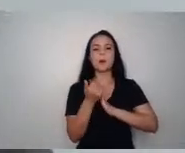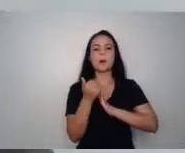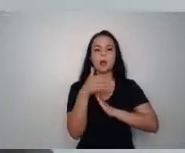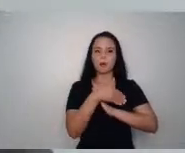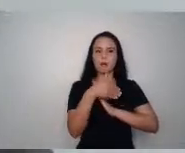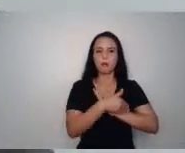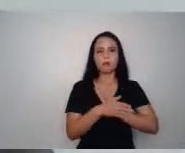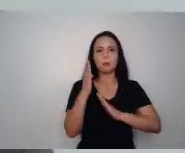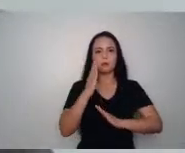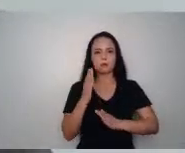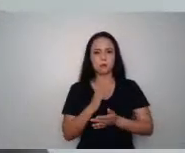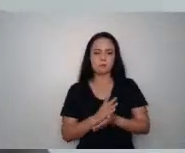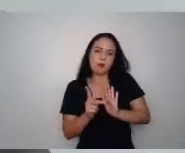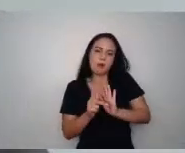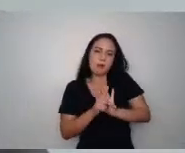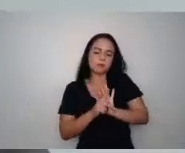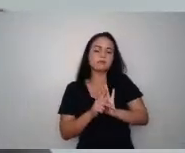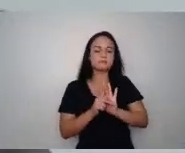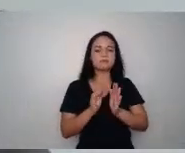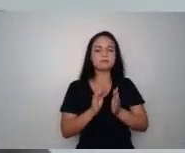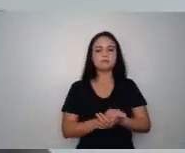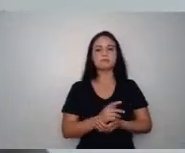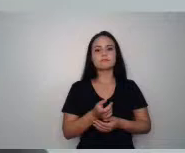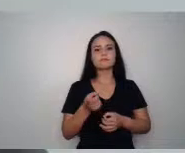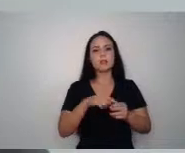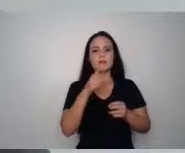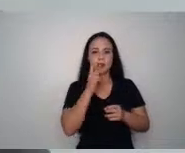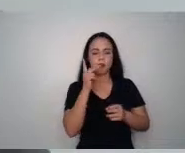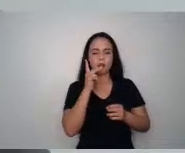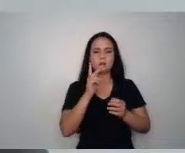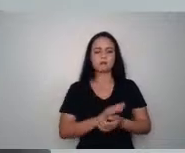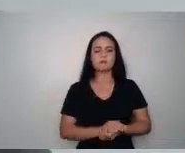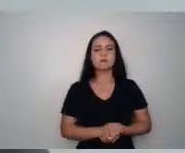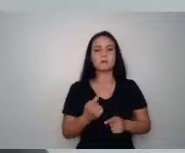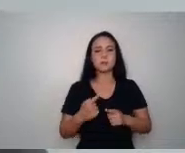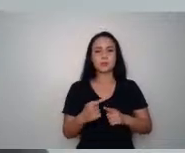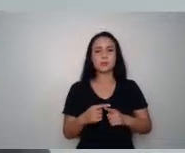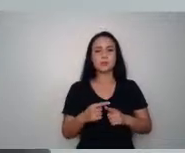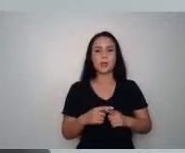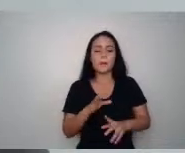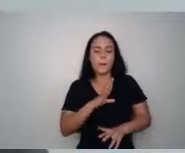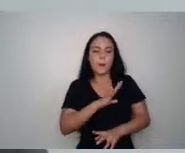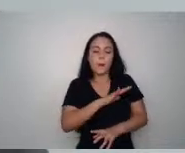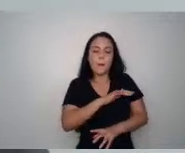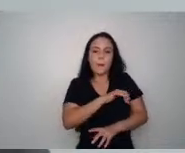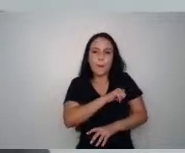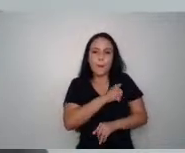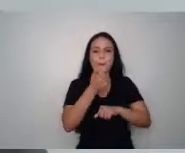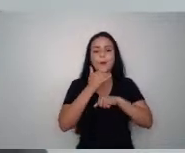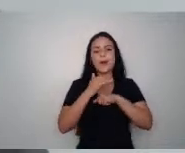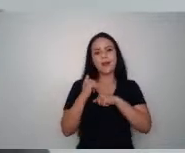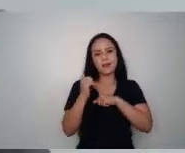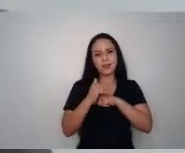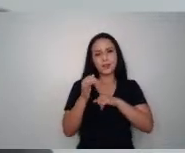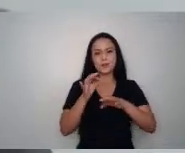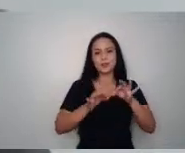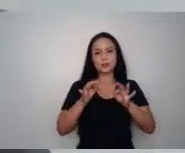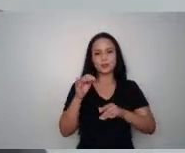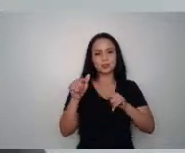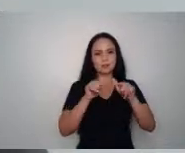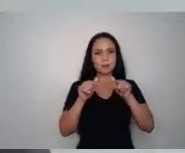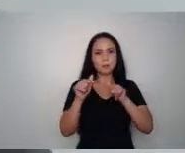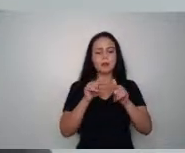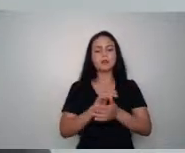as a whole. And here in Brazil, of course, that I have my bias here because I